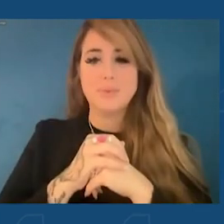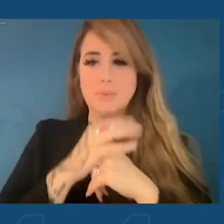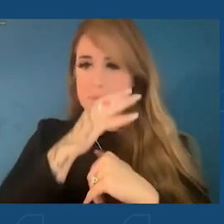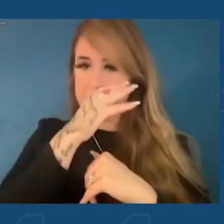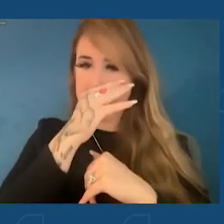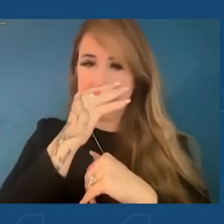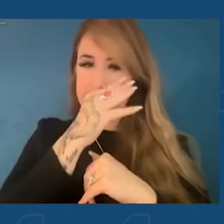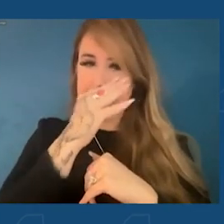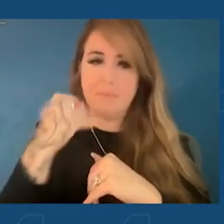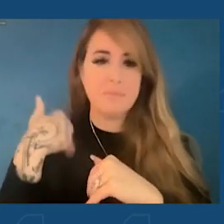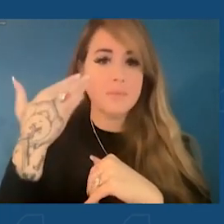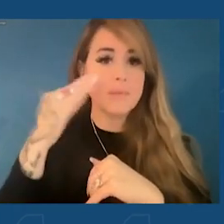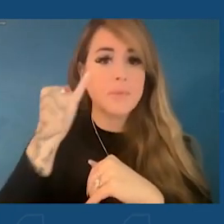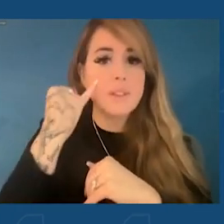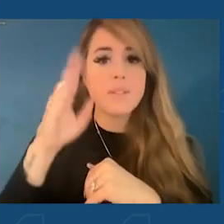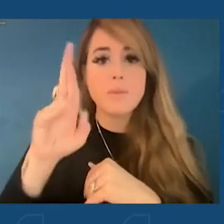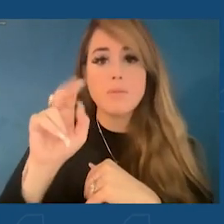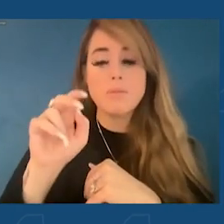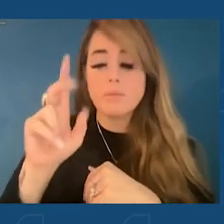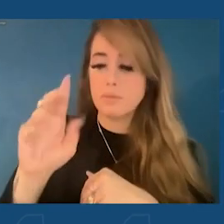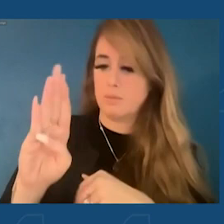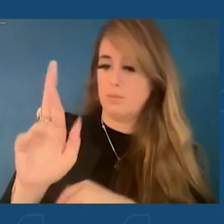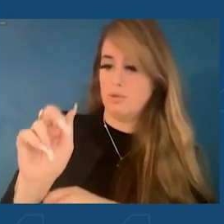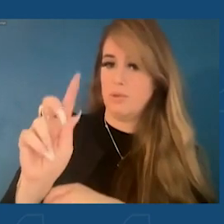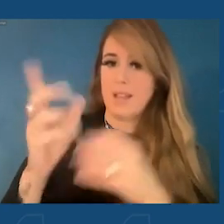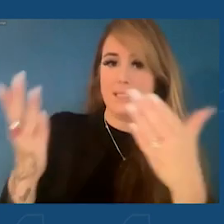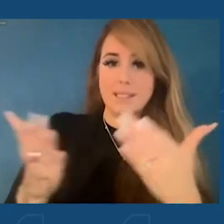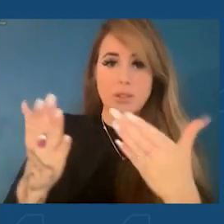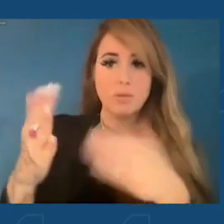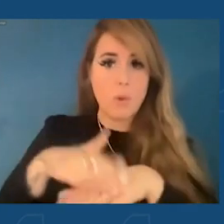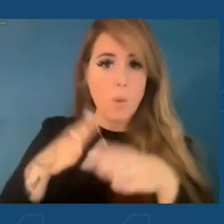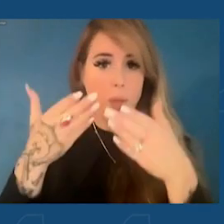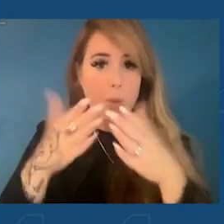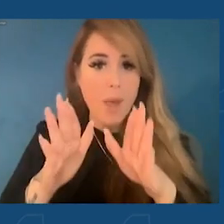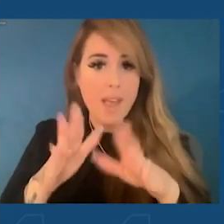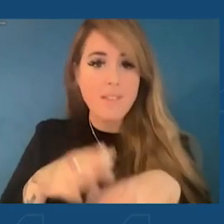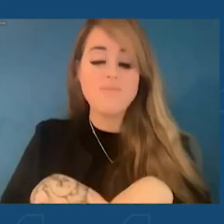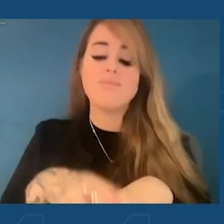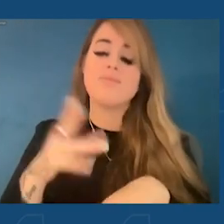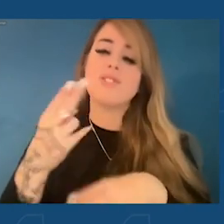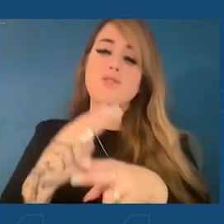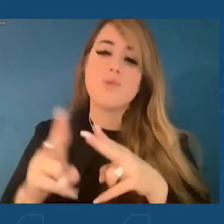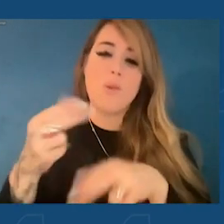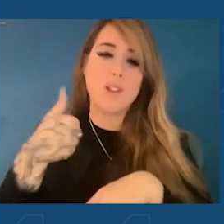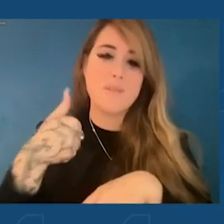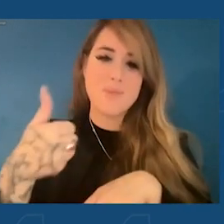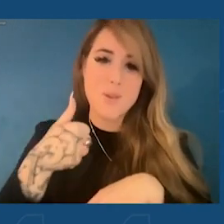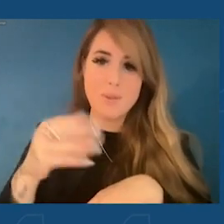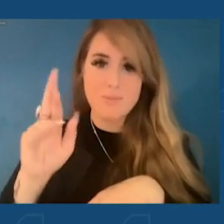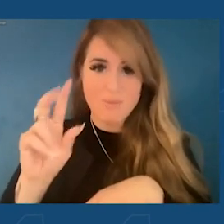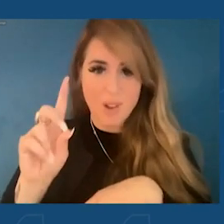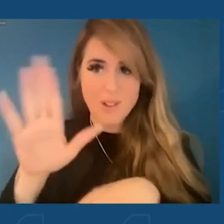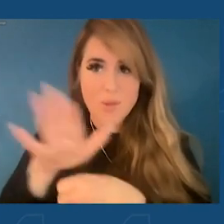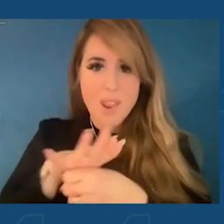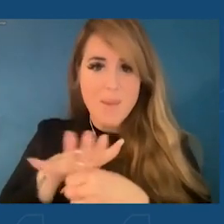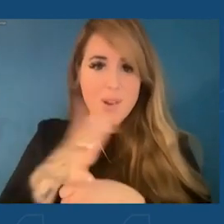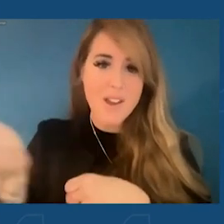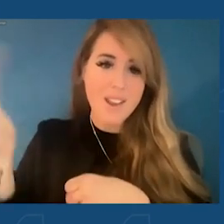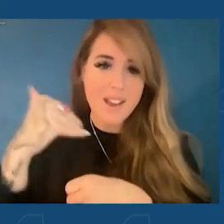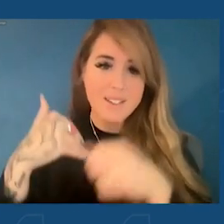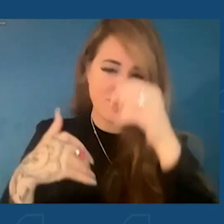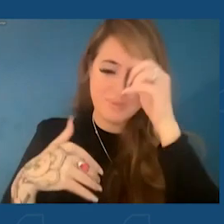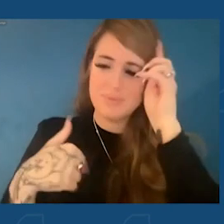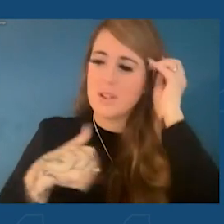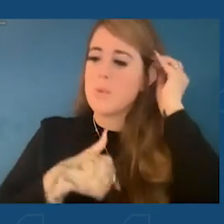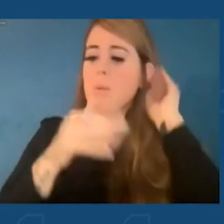I don't know if Brad Hoylman has come. Brad's on his way. Got the shortest commute. What the heck, Brad? This is your neighborhood. We'll forgive